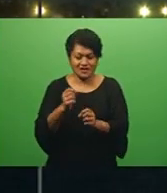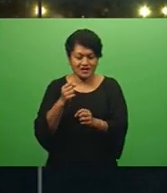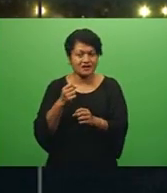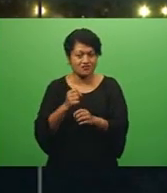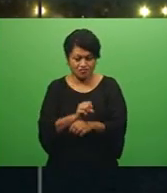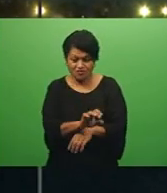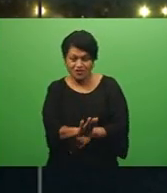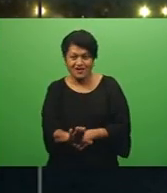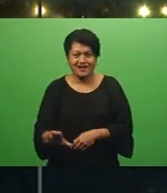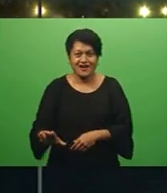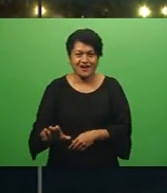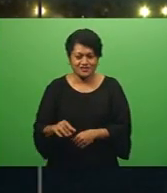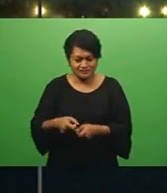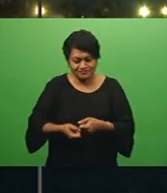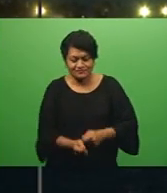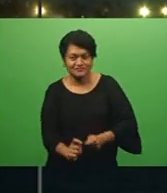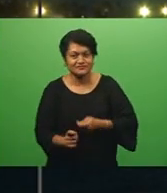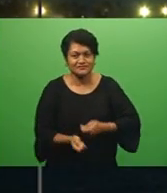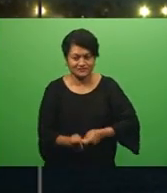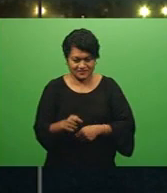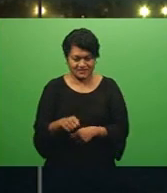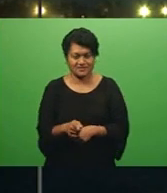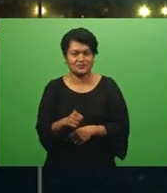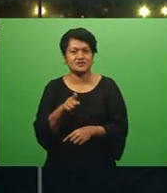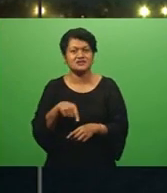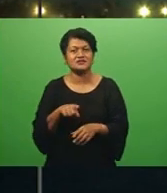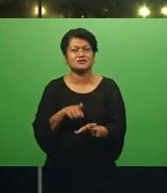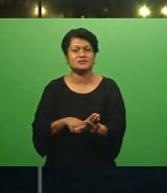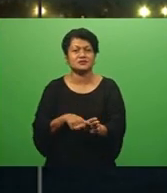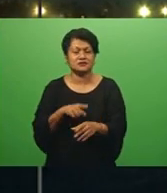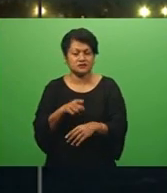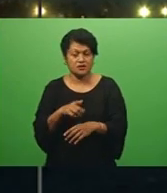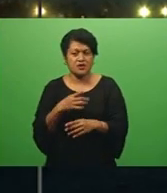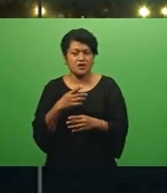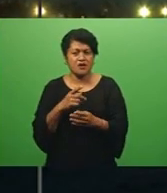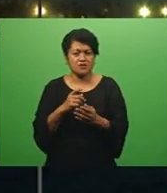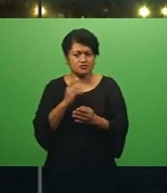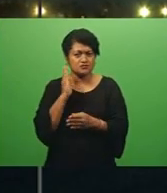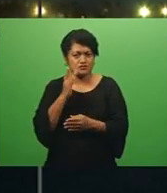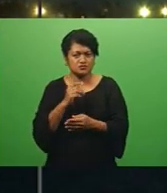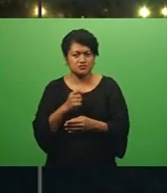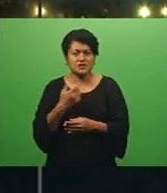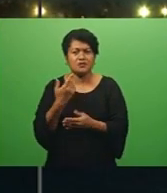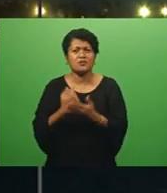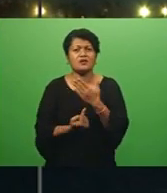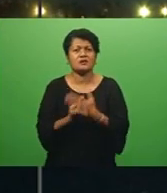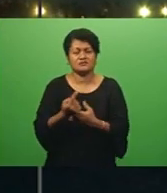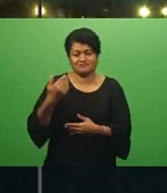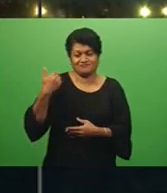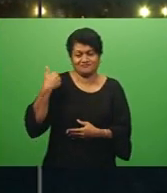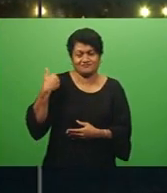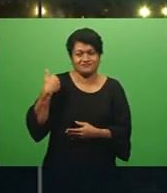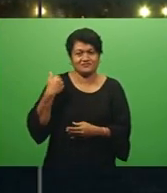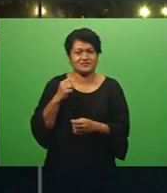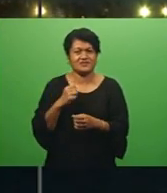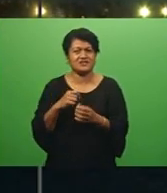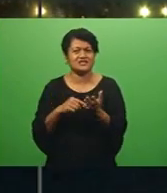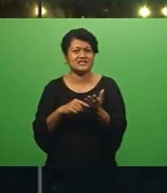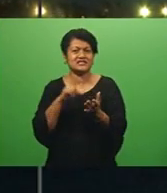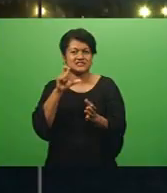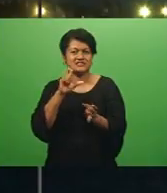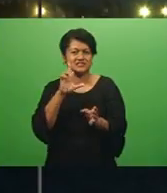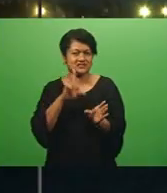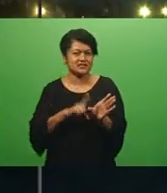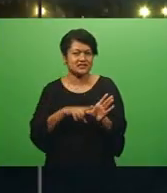It's part of the Education Ministry's rehabilitation program for schools severely affected by TC last December. Eleanor